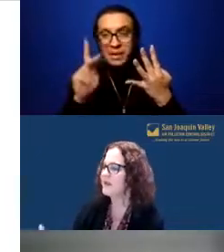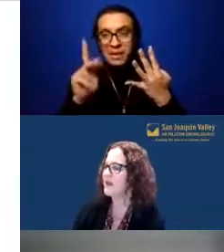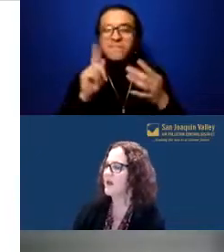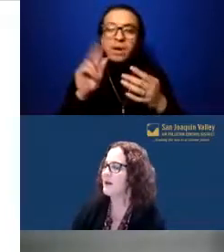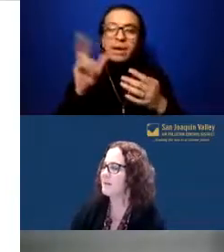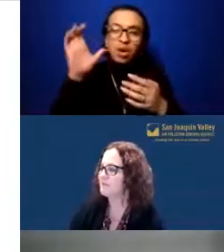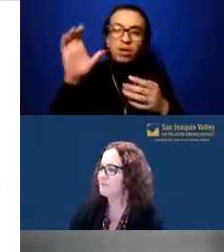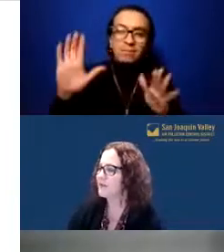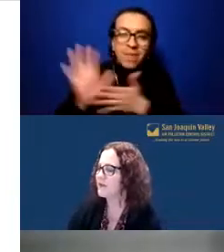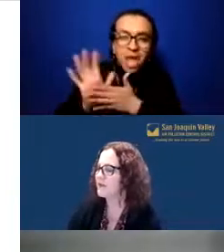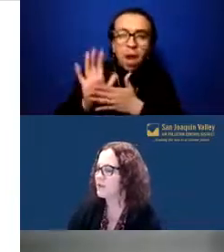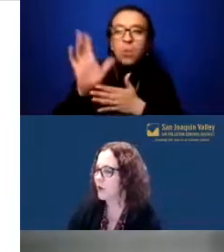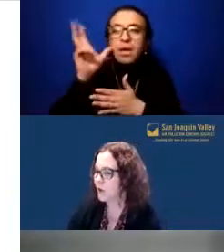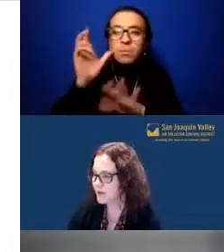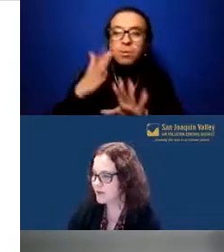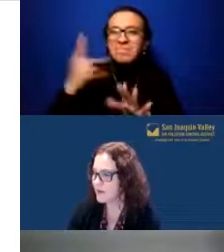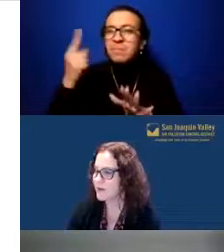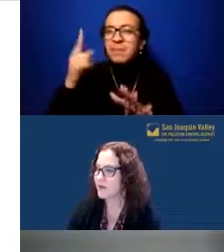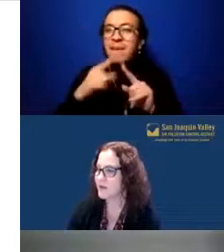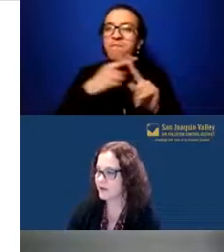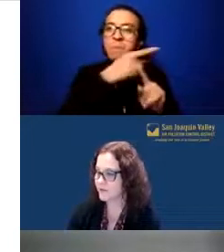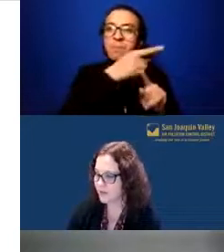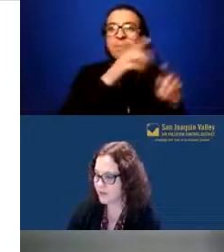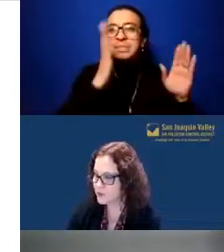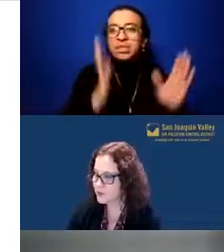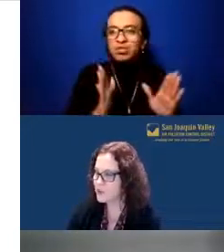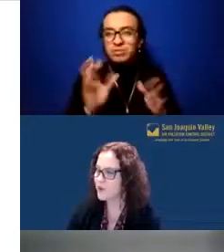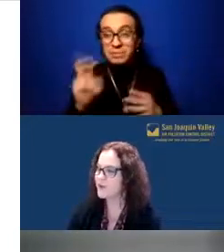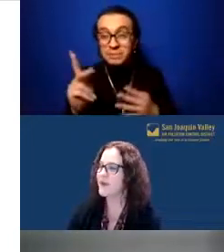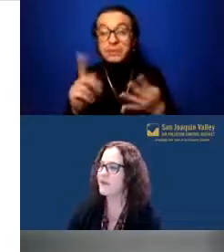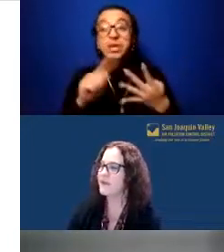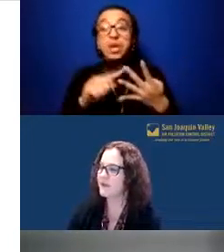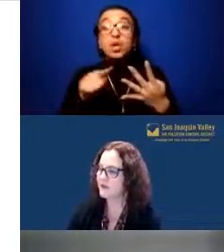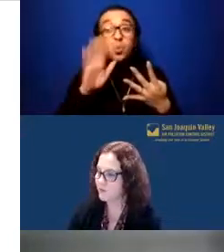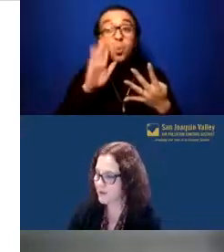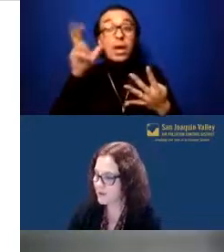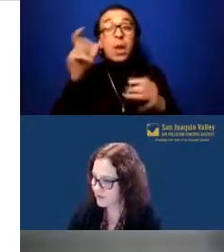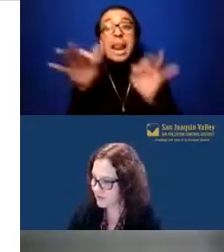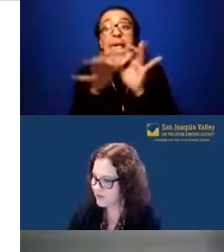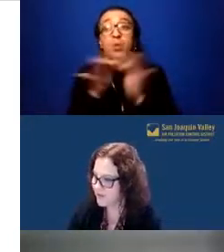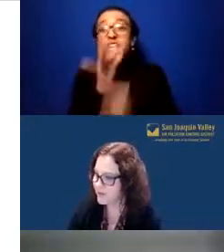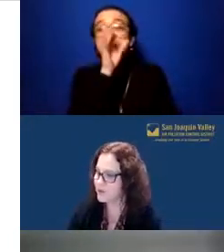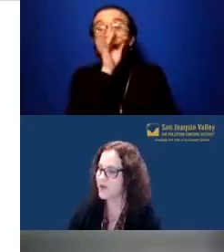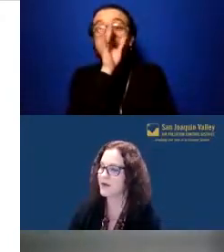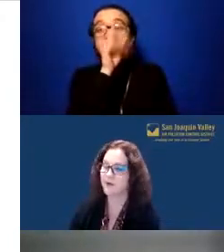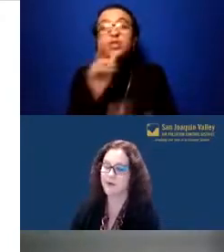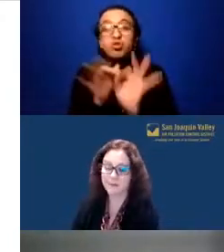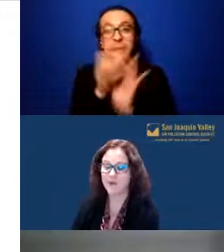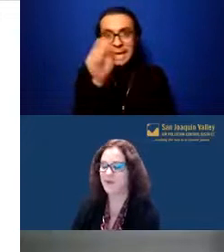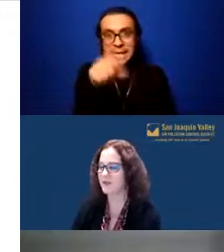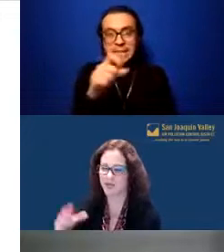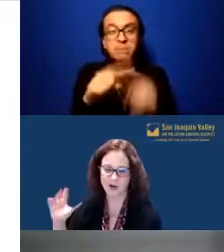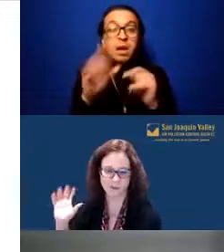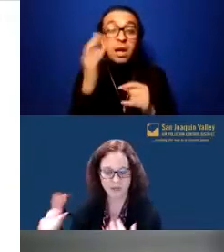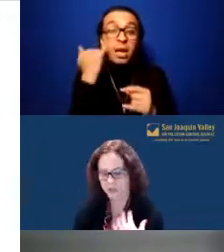sense. You'll always hear what's coming out of the language you chose. And then if you've ever got the original audio not